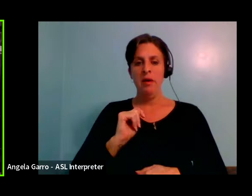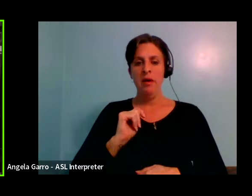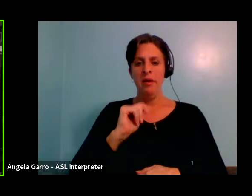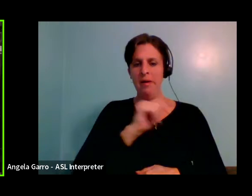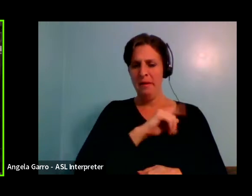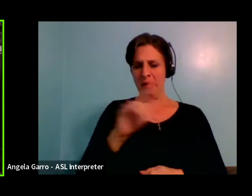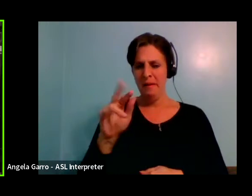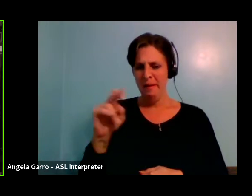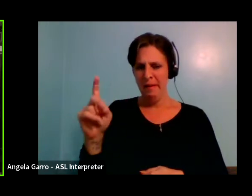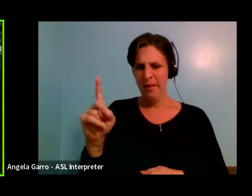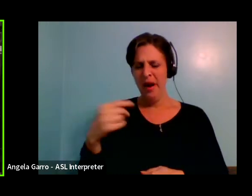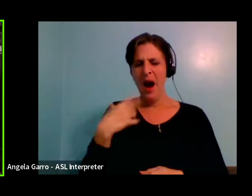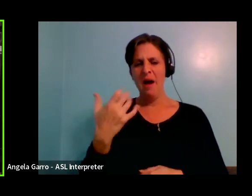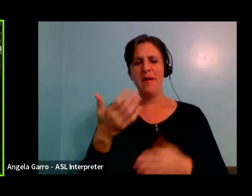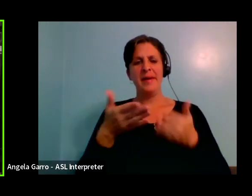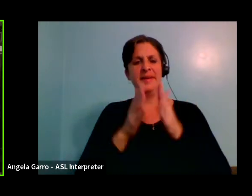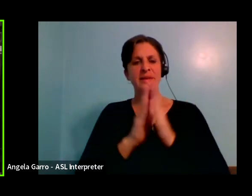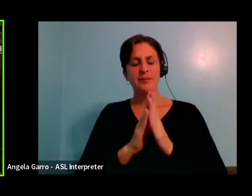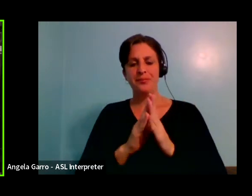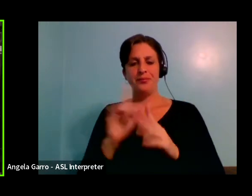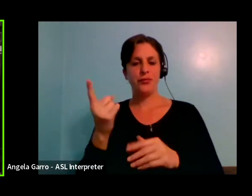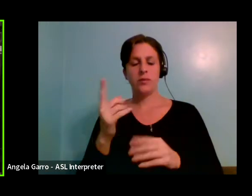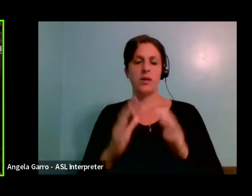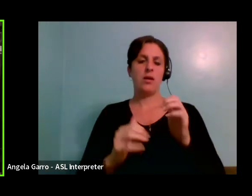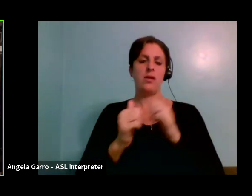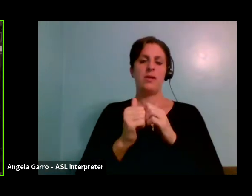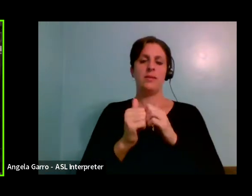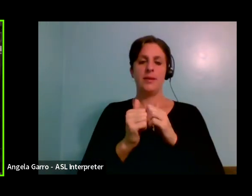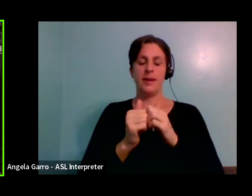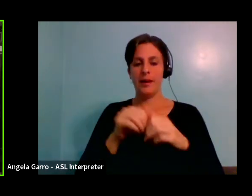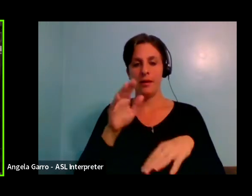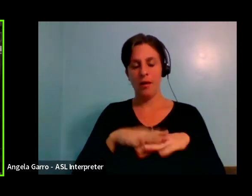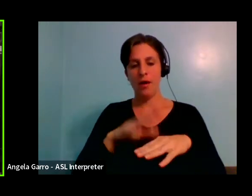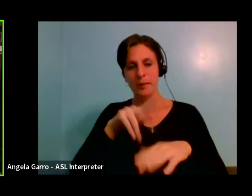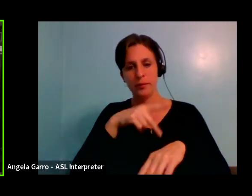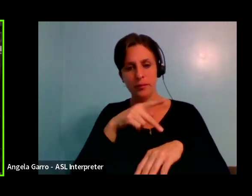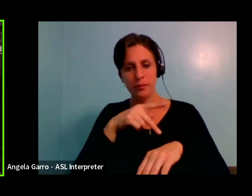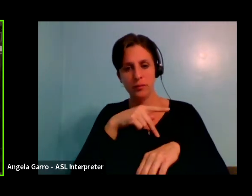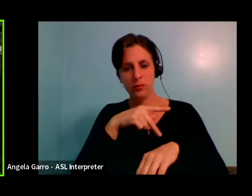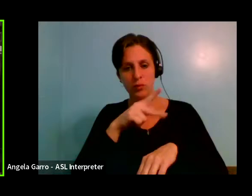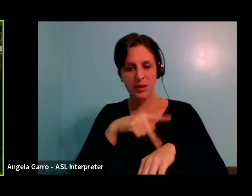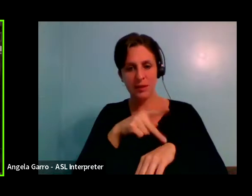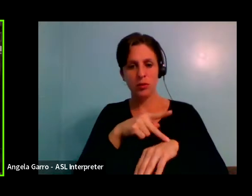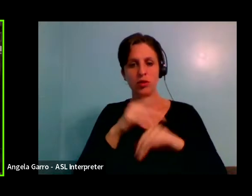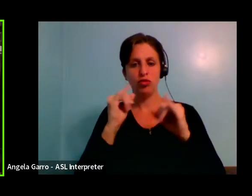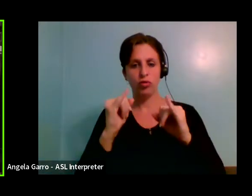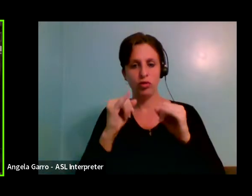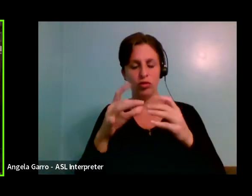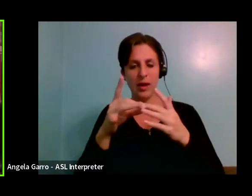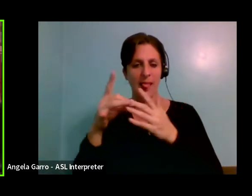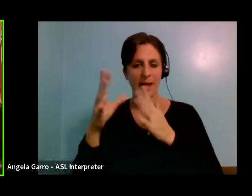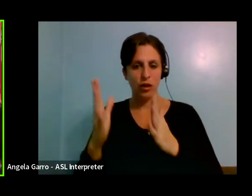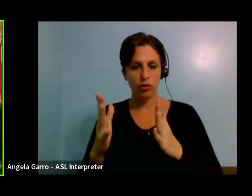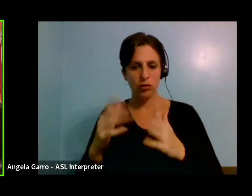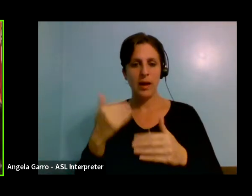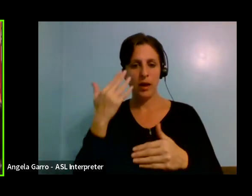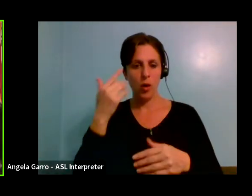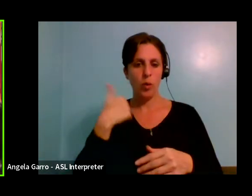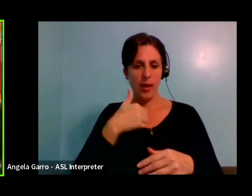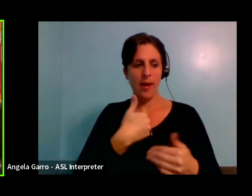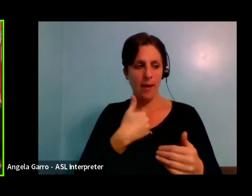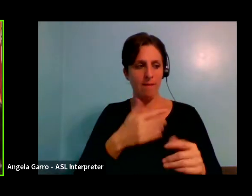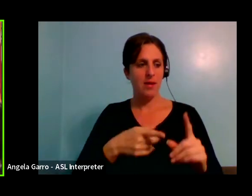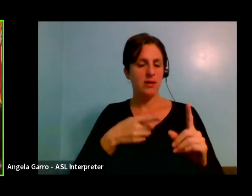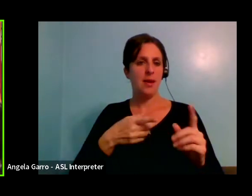Land, go ahead. So I'd like to request, just kind of an update on principals as instructional leaders. I know we had that as a main goal a